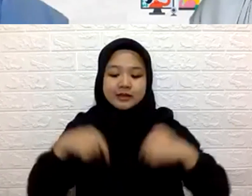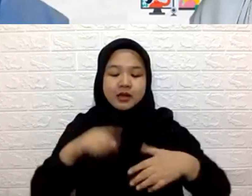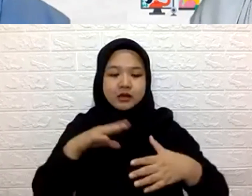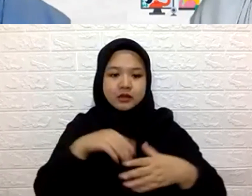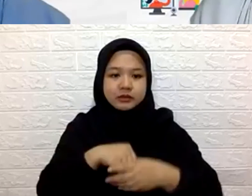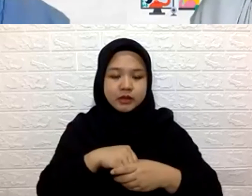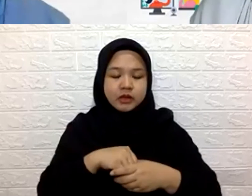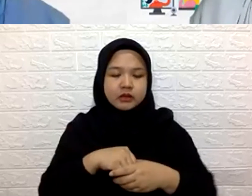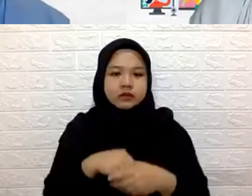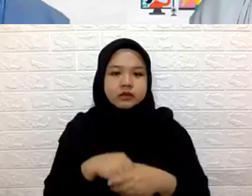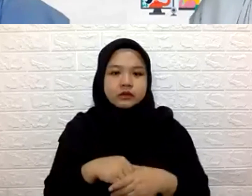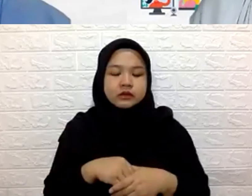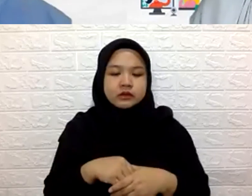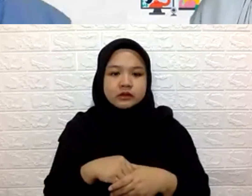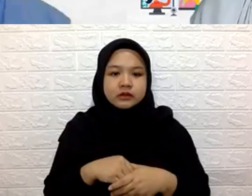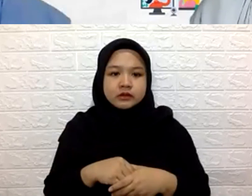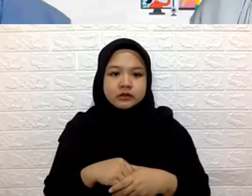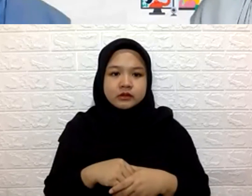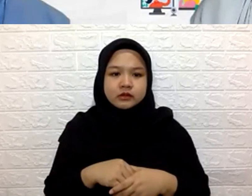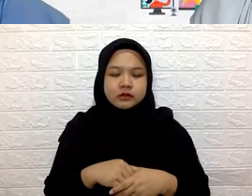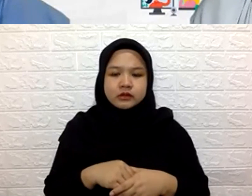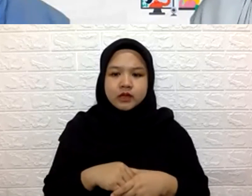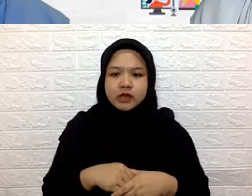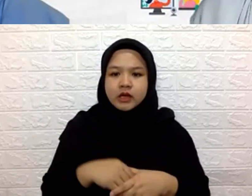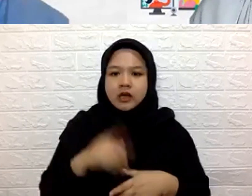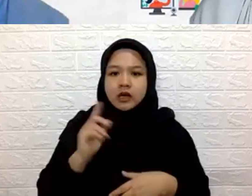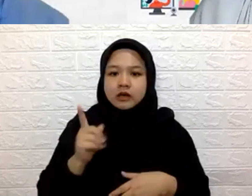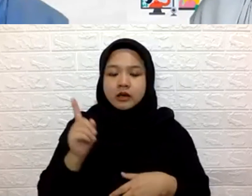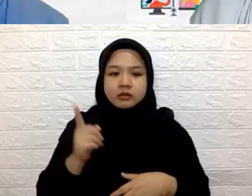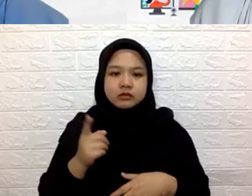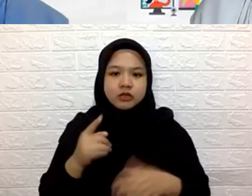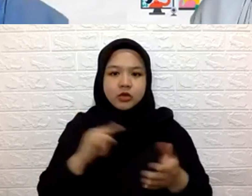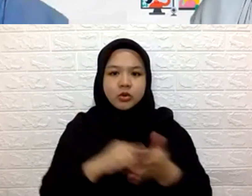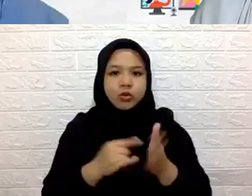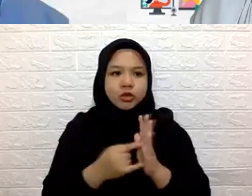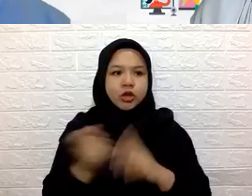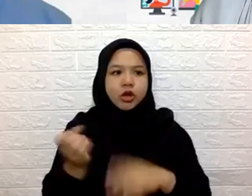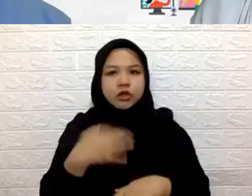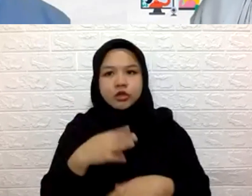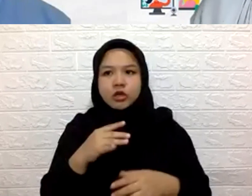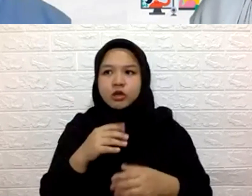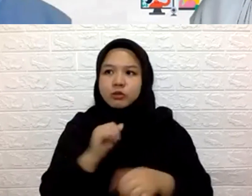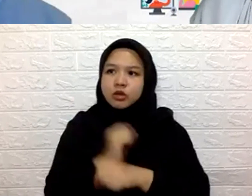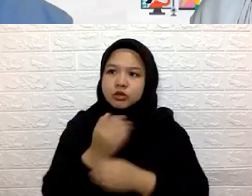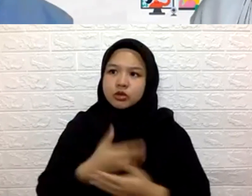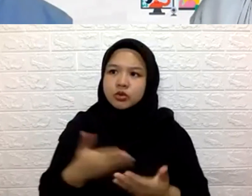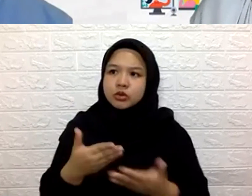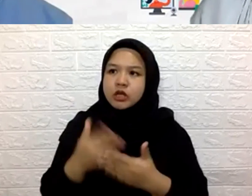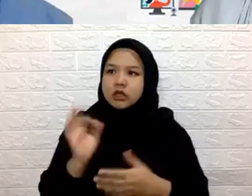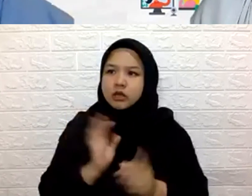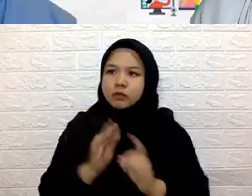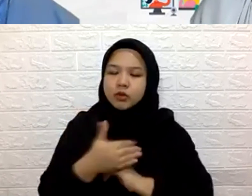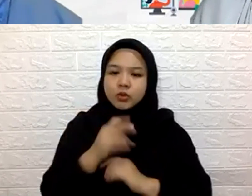technology, allegations that the social worker did not protect confidentiality or